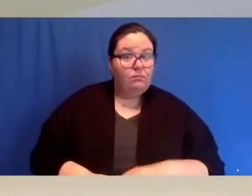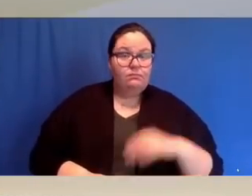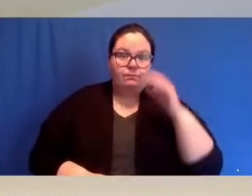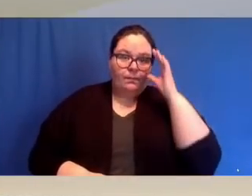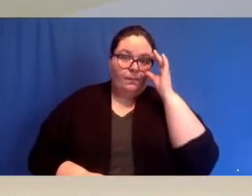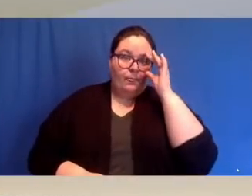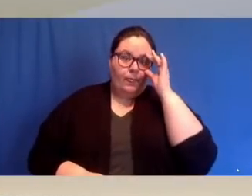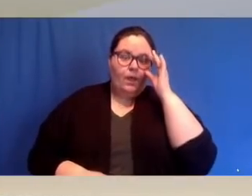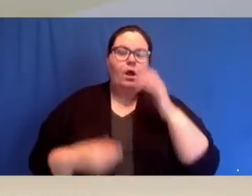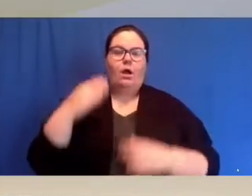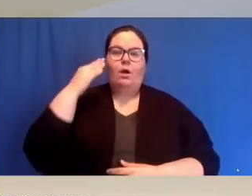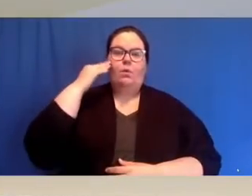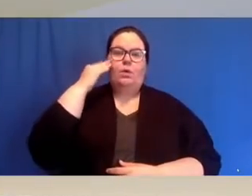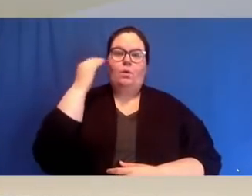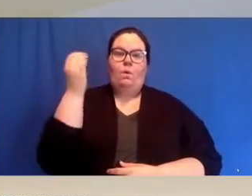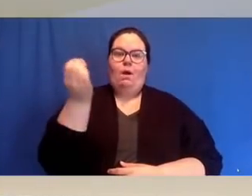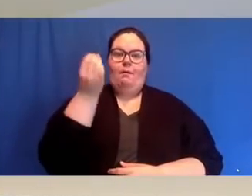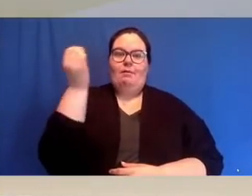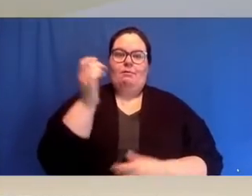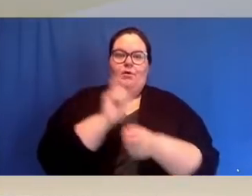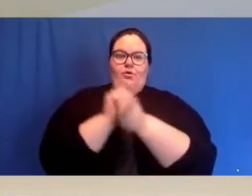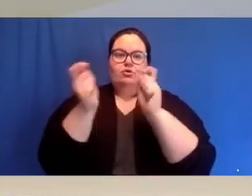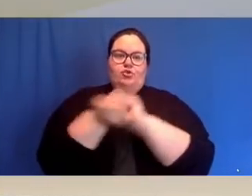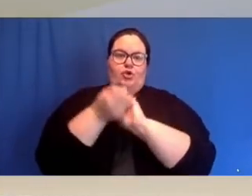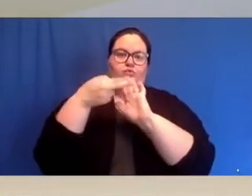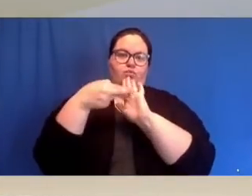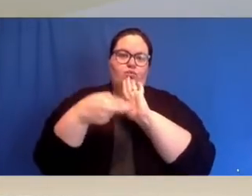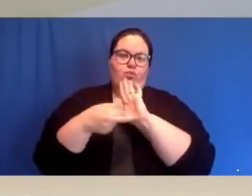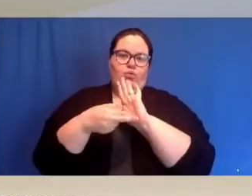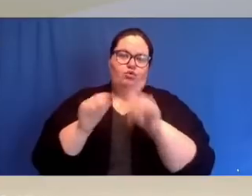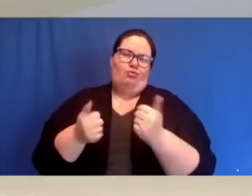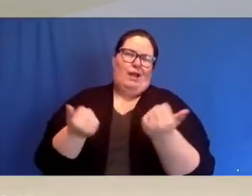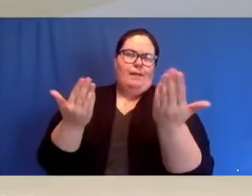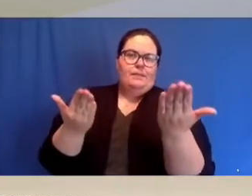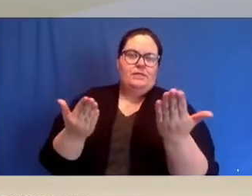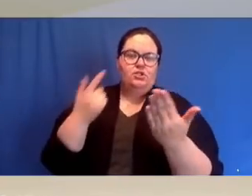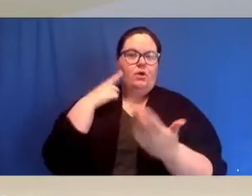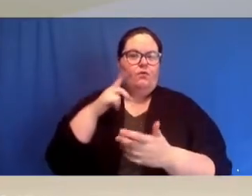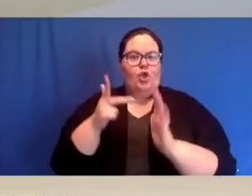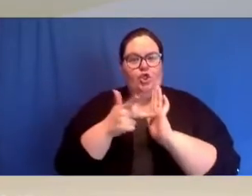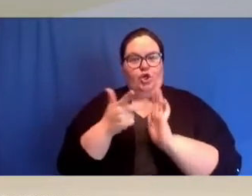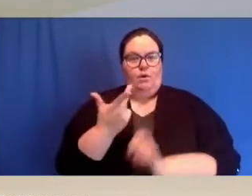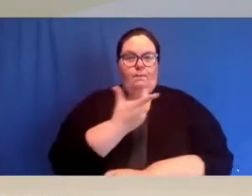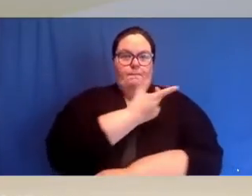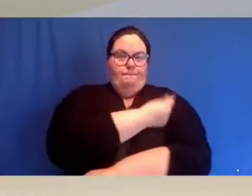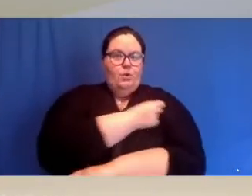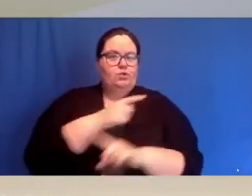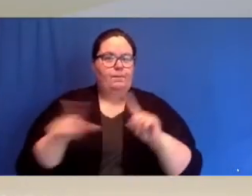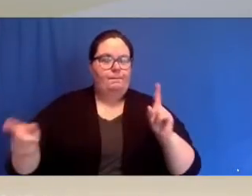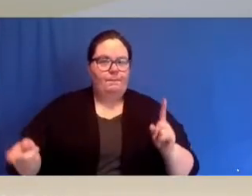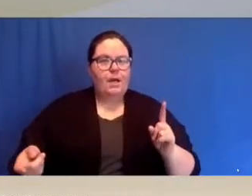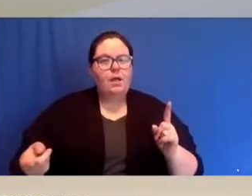are aware that Ontario went and changed that booster recommendation, but we are and have